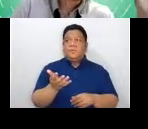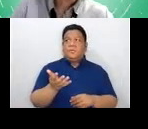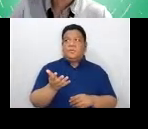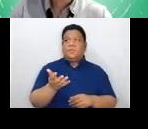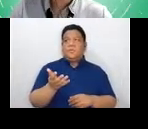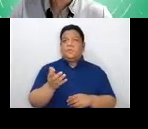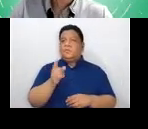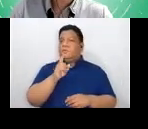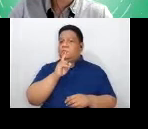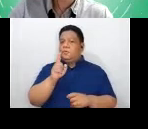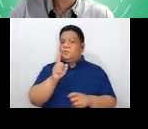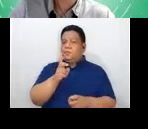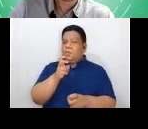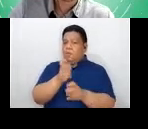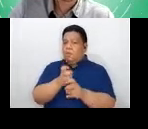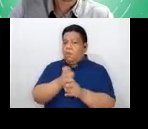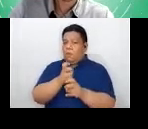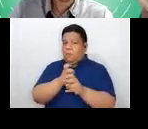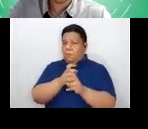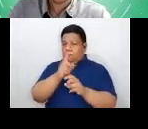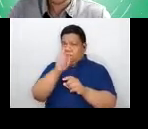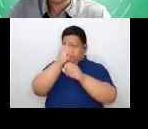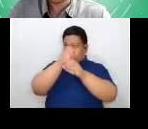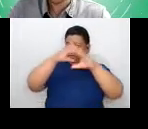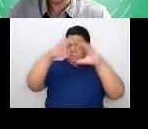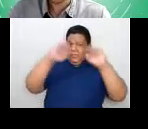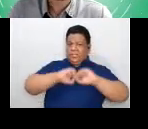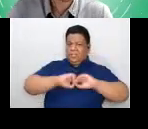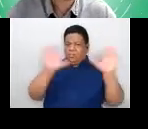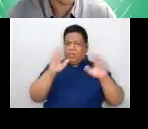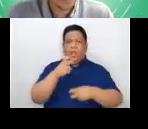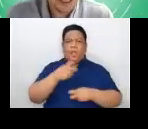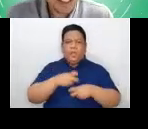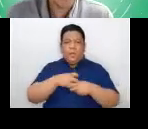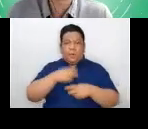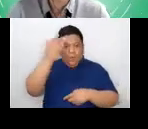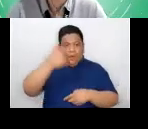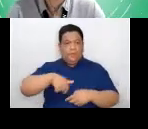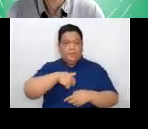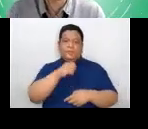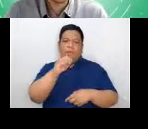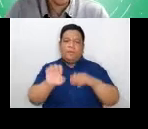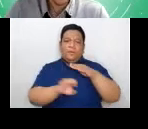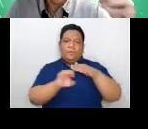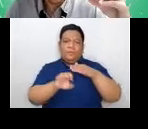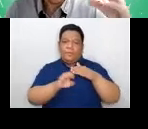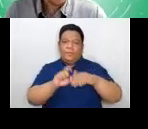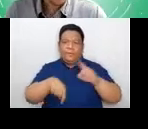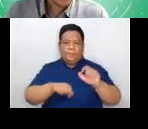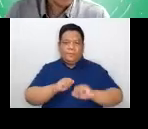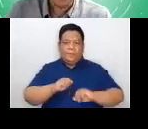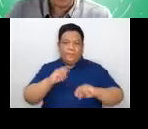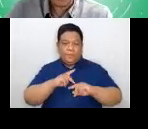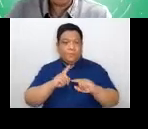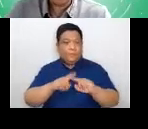it's hard to see it clearly because well, we're not grade schoolers, so we can't appreciate it. But if you're a